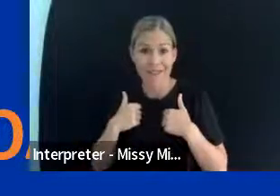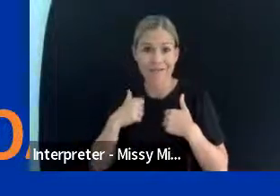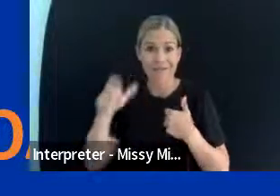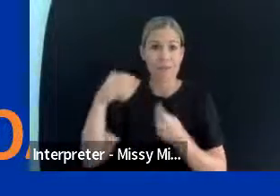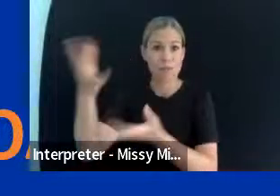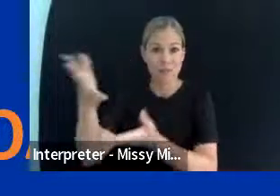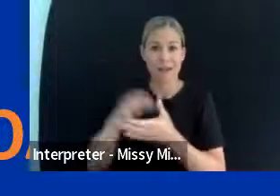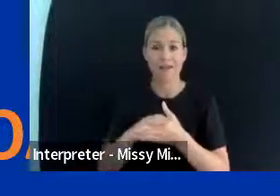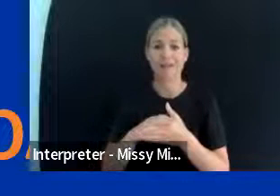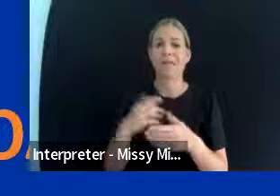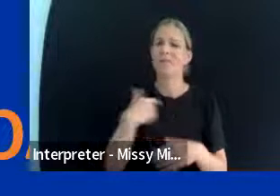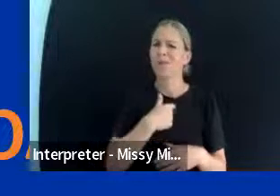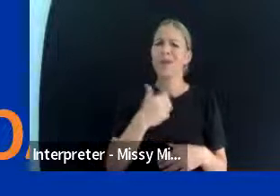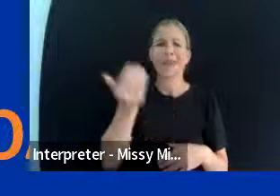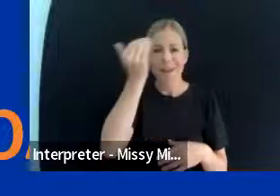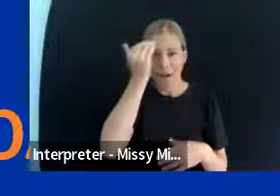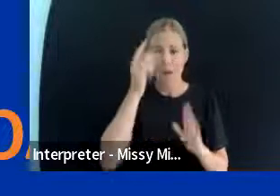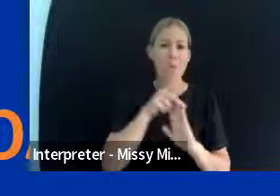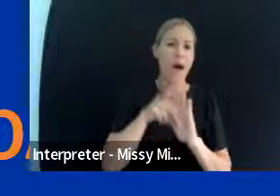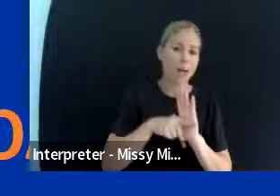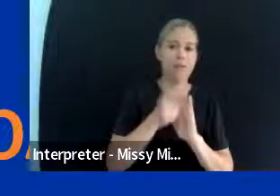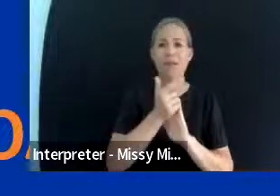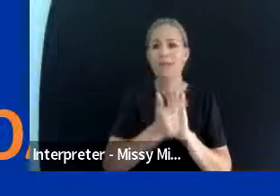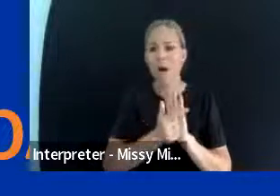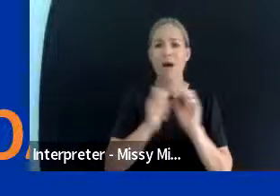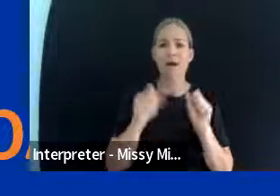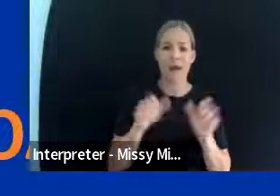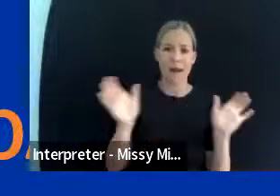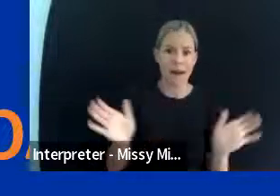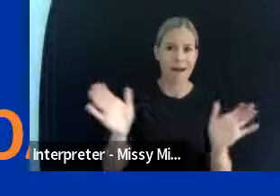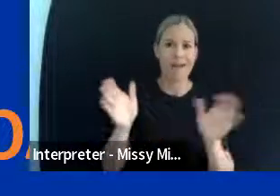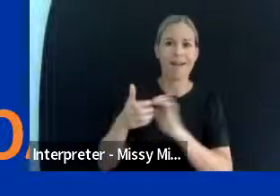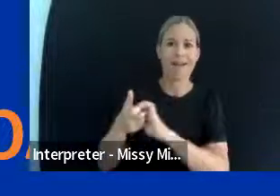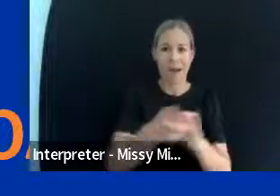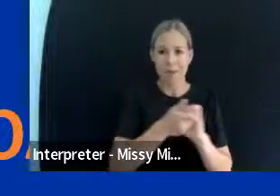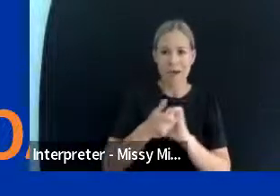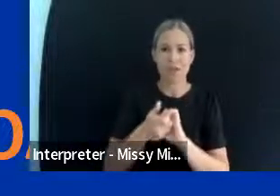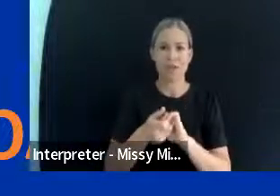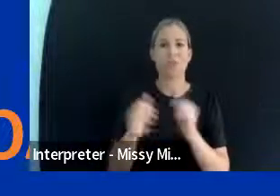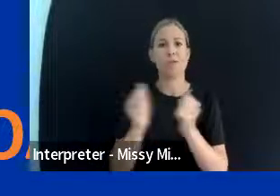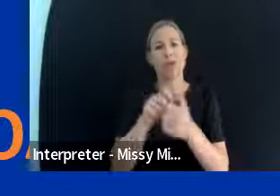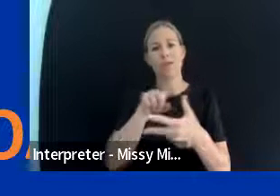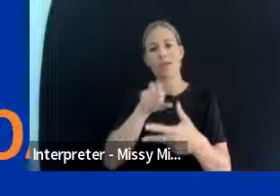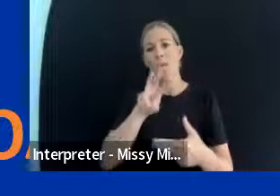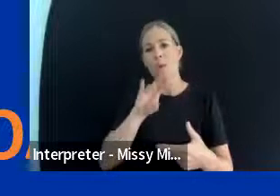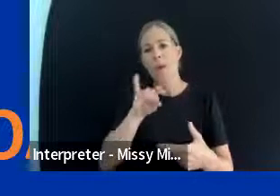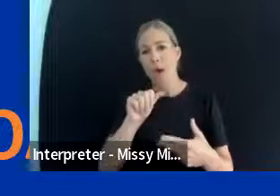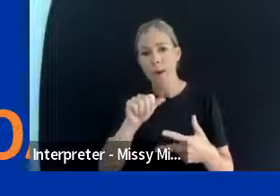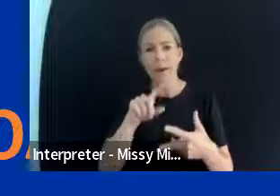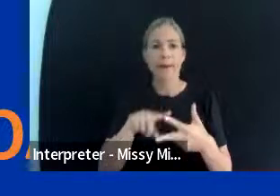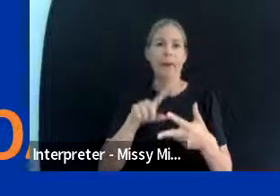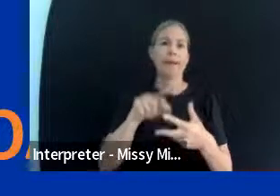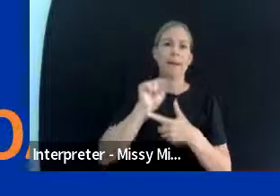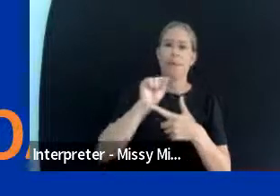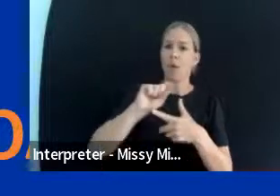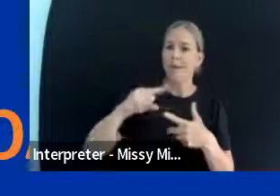that regulation and policy can encourage all of this collaboration as it has through WIOA, as it has through our Employment First law and